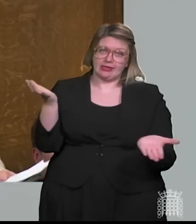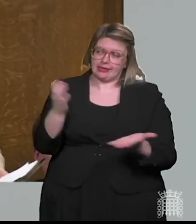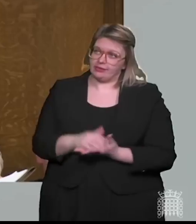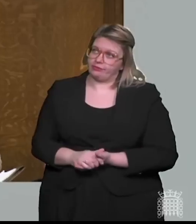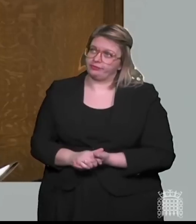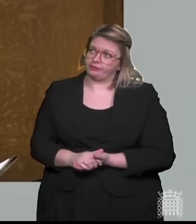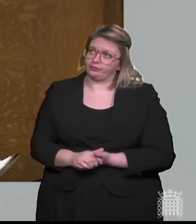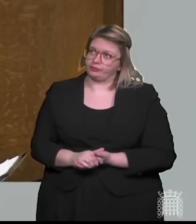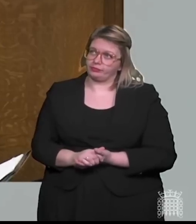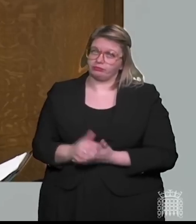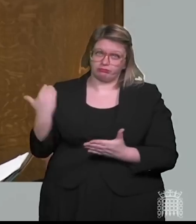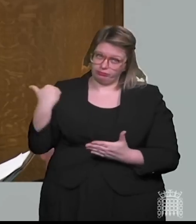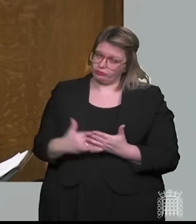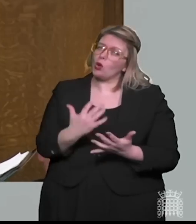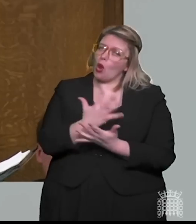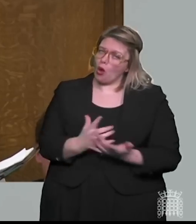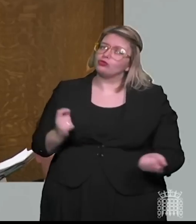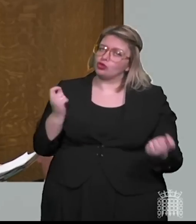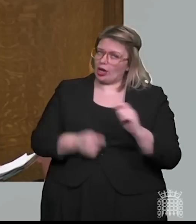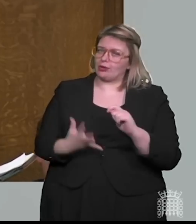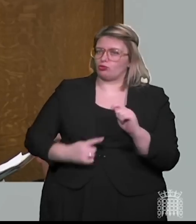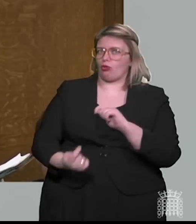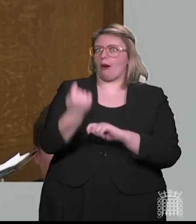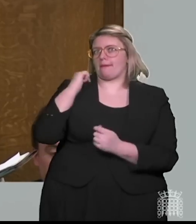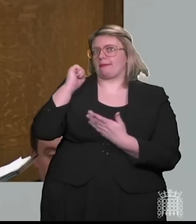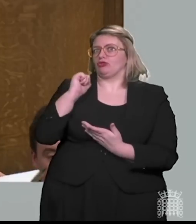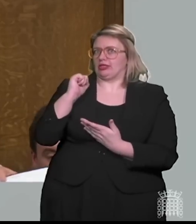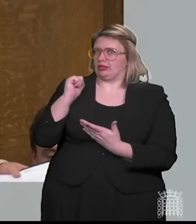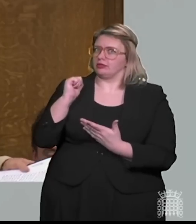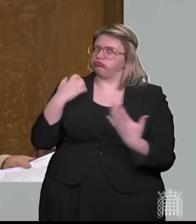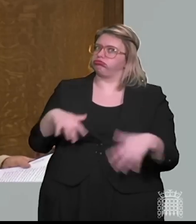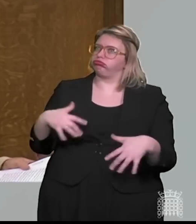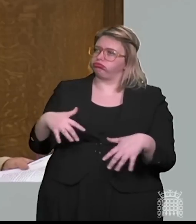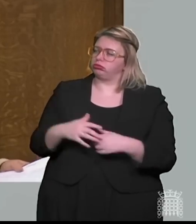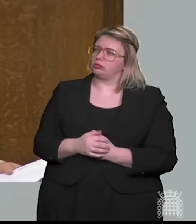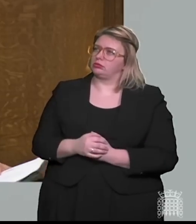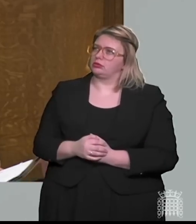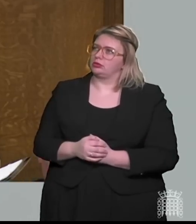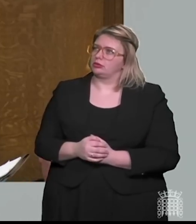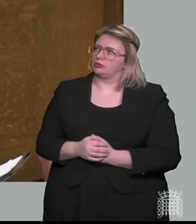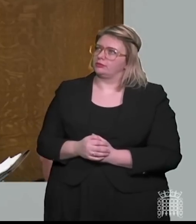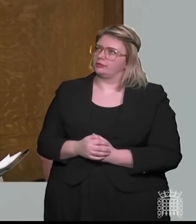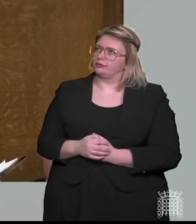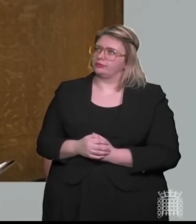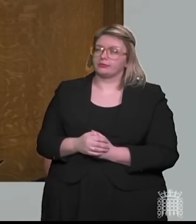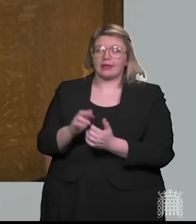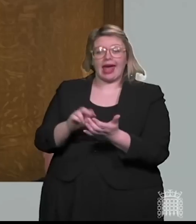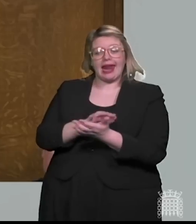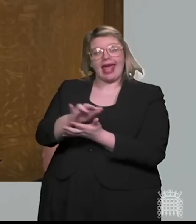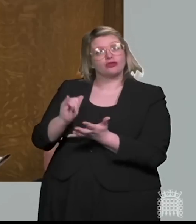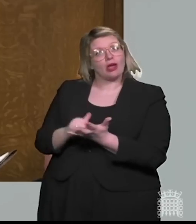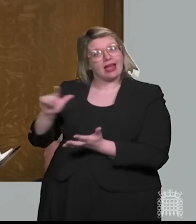A lot of things have changed since the last time we had a budget. Our world-leading